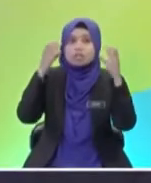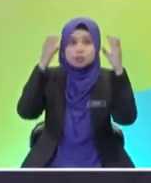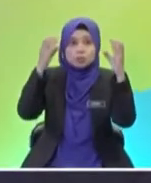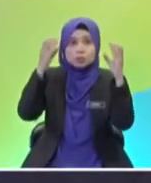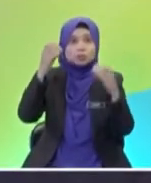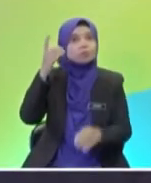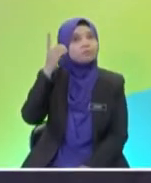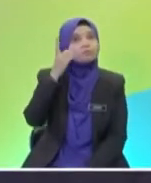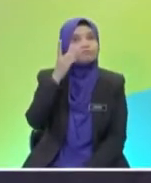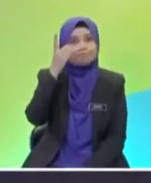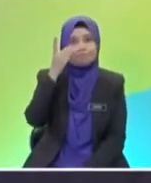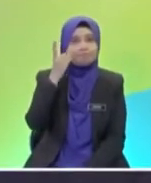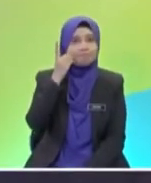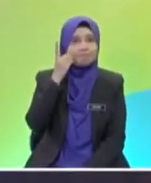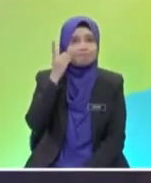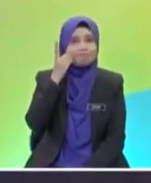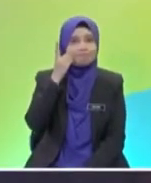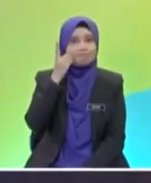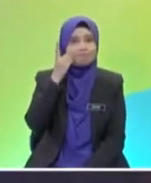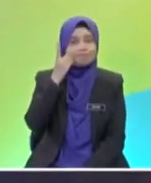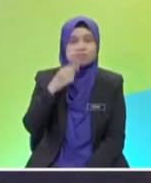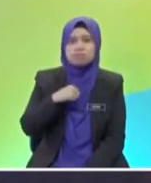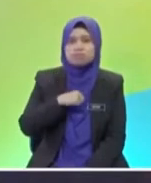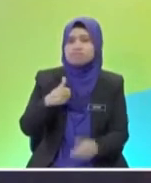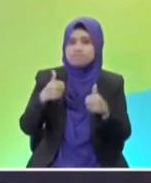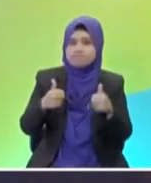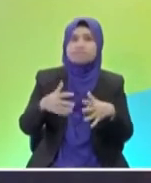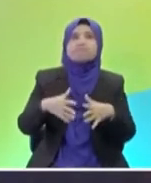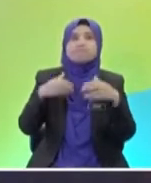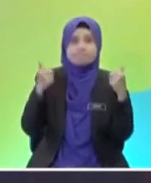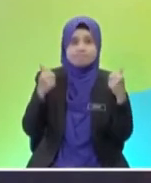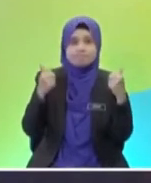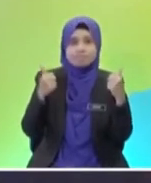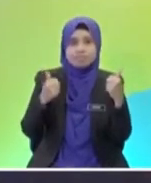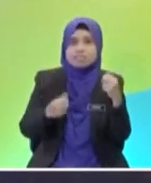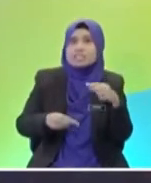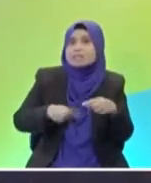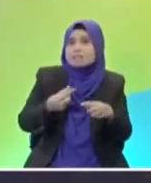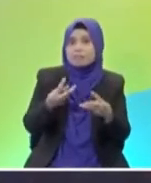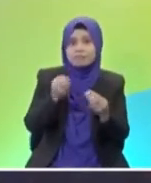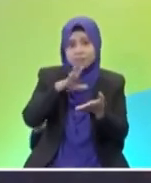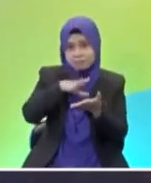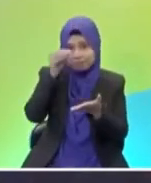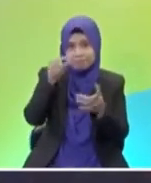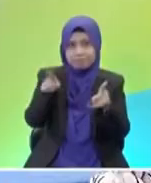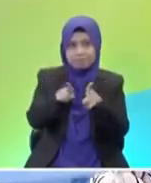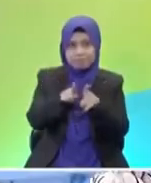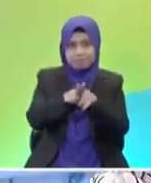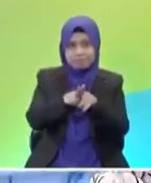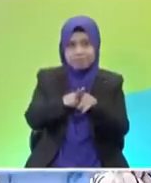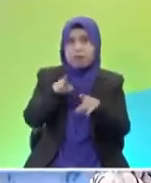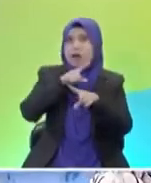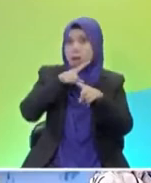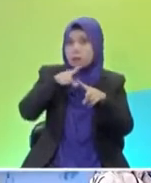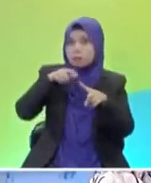Chris, I'm good. You're good. How about you? I'm very good as well. I'm very excited for today's lesson. But first, I would